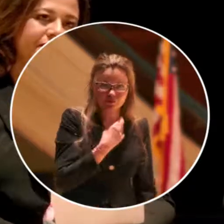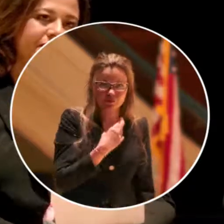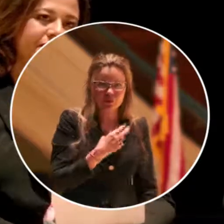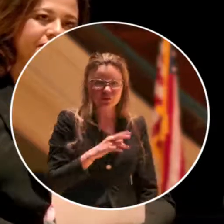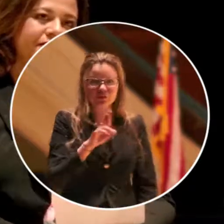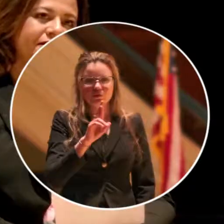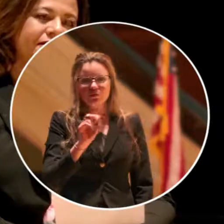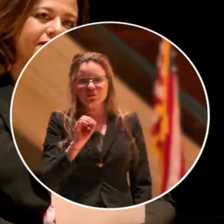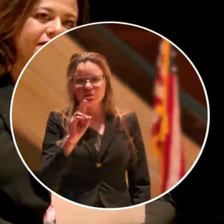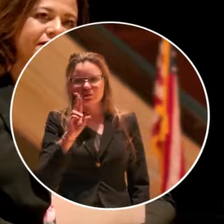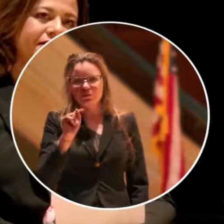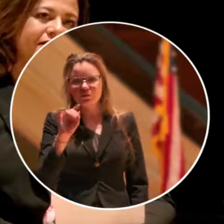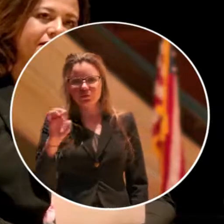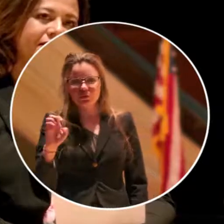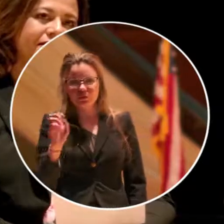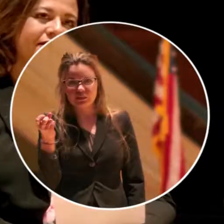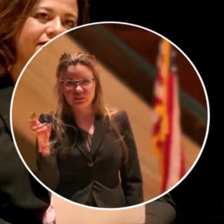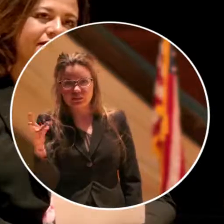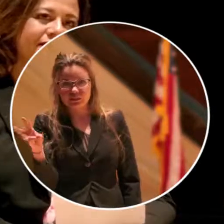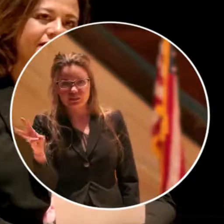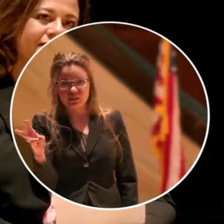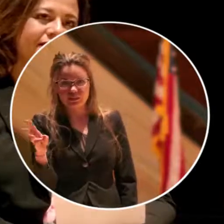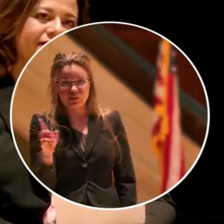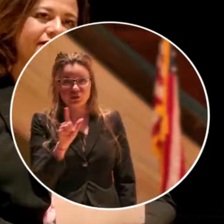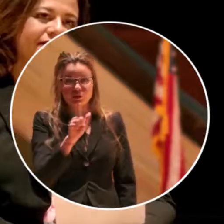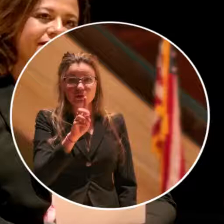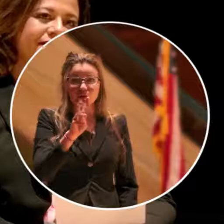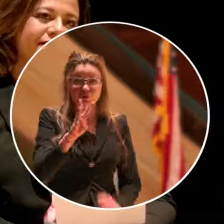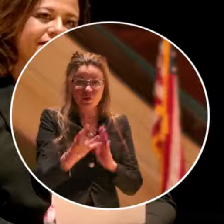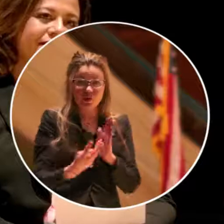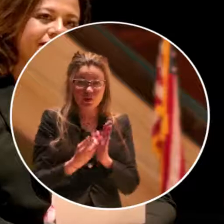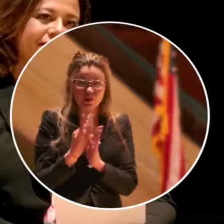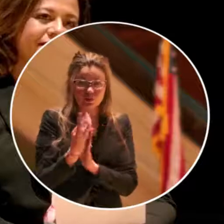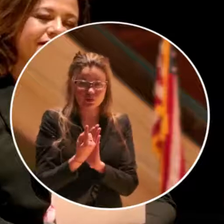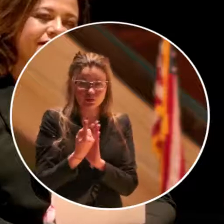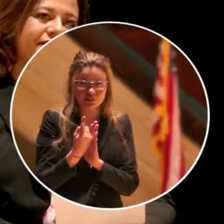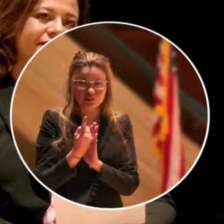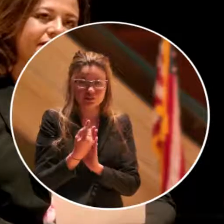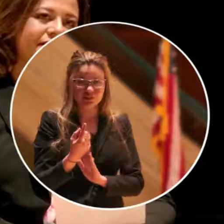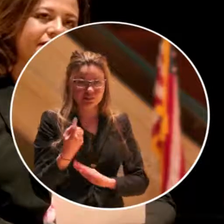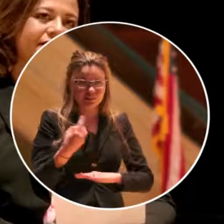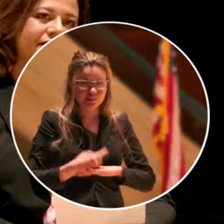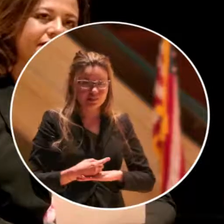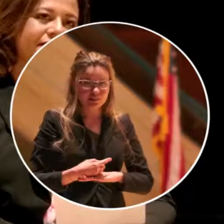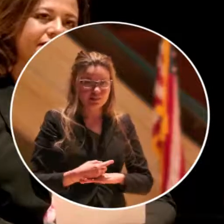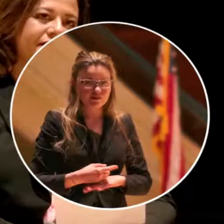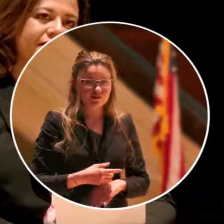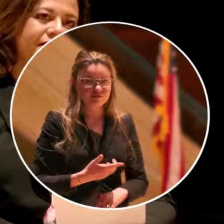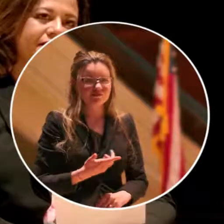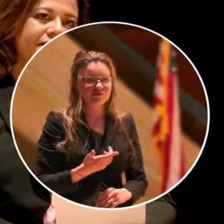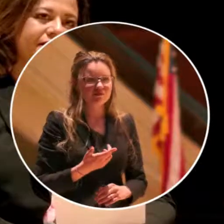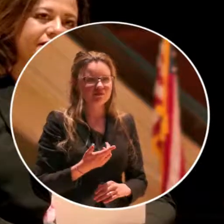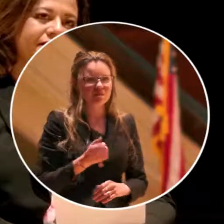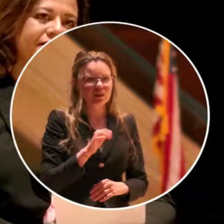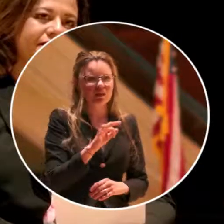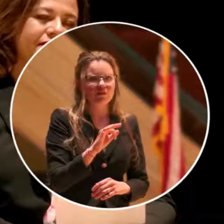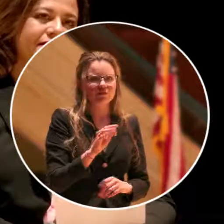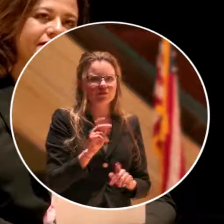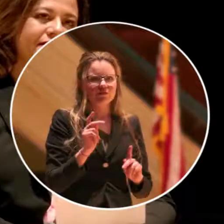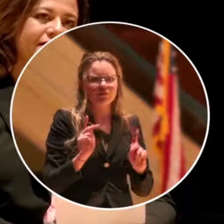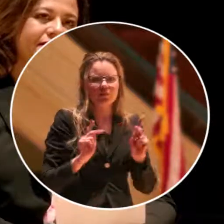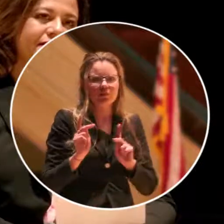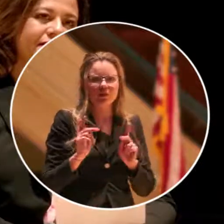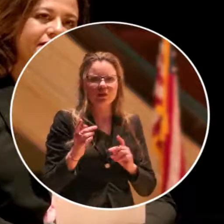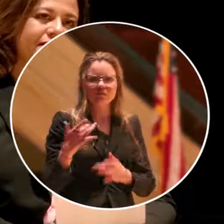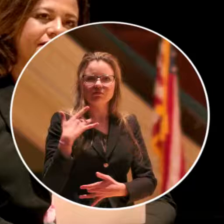Route 17. Both were open 24 hours a day. Whenever one of her elderly regulars didn't show up, she'd call them